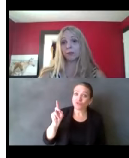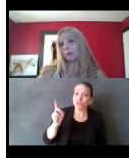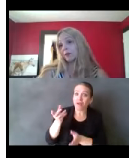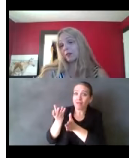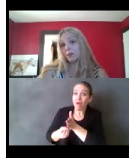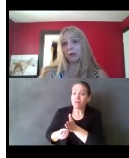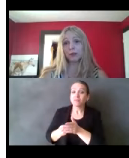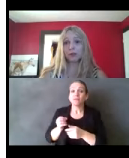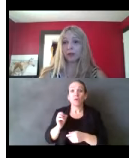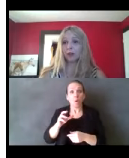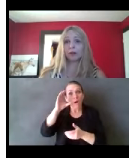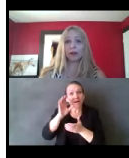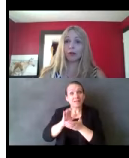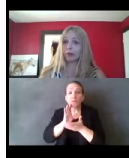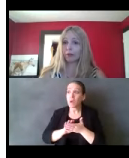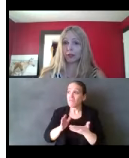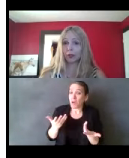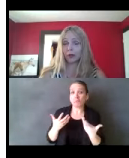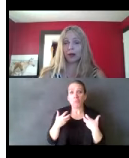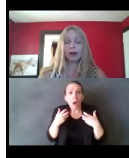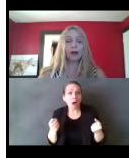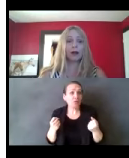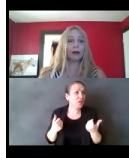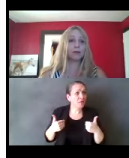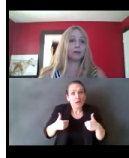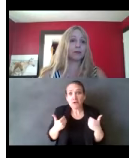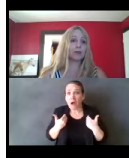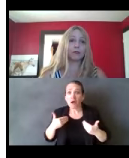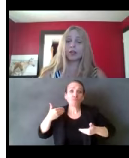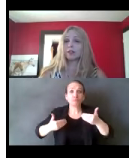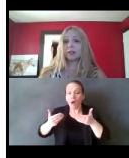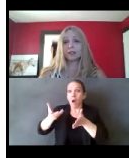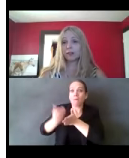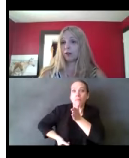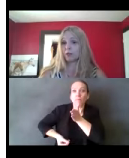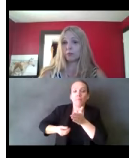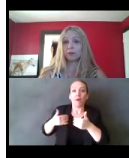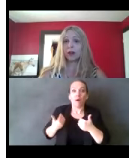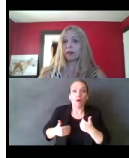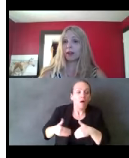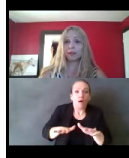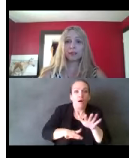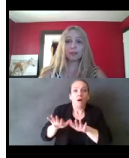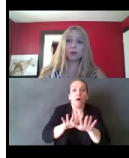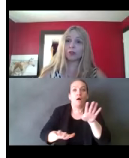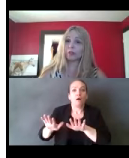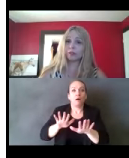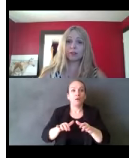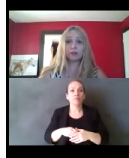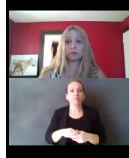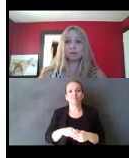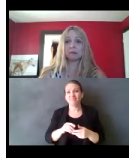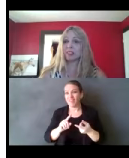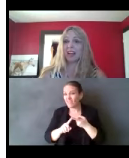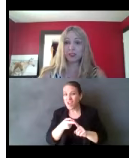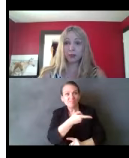you know, maybe even a spouse that's younger or healthier than you, friends that, you know, seemed fine, accidents,